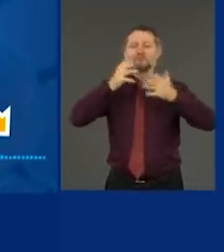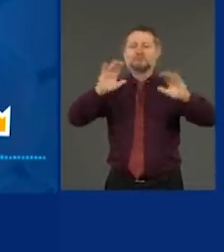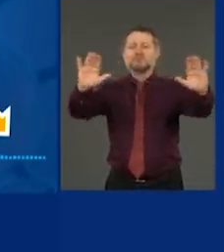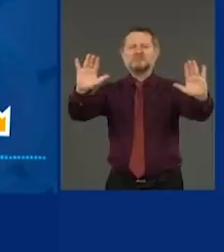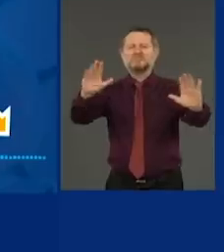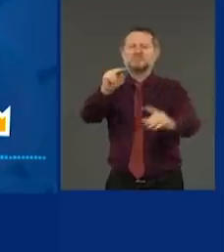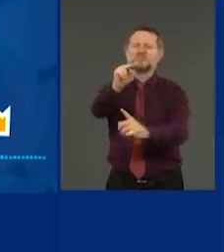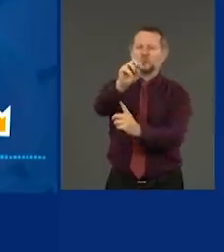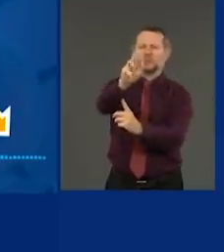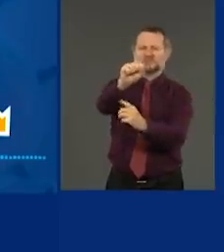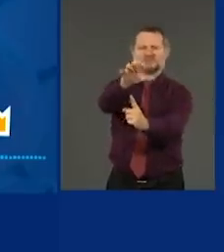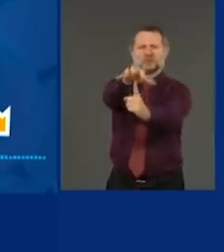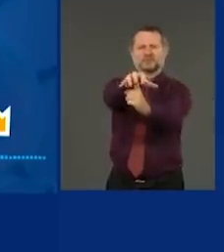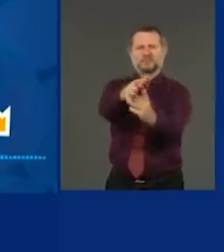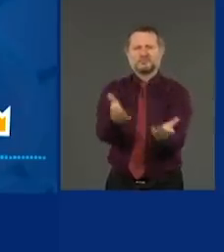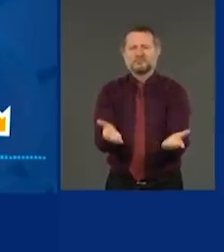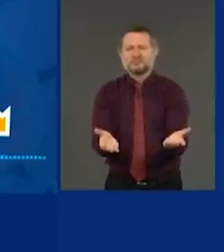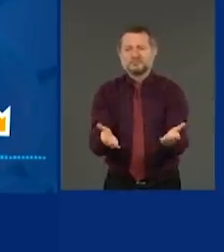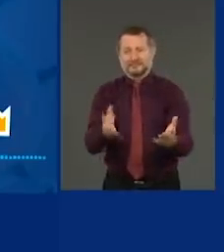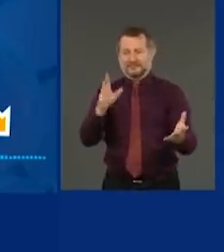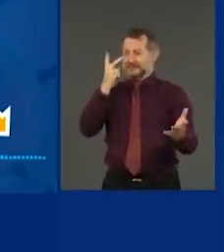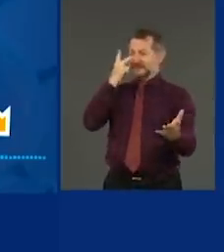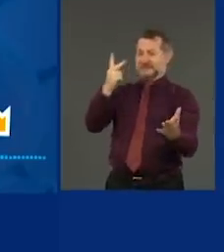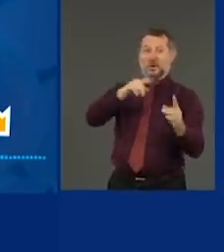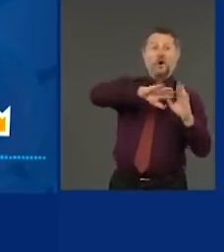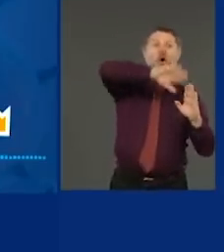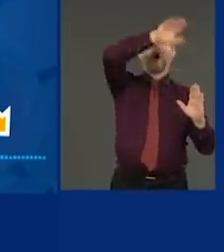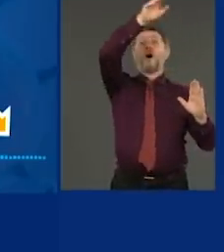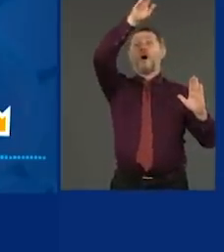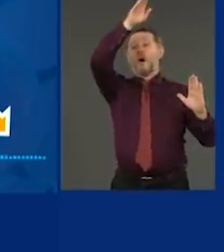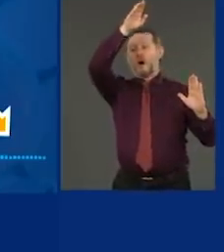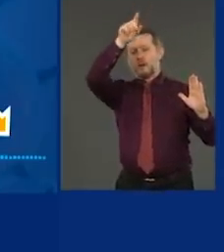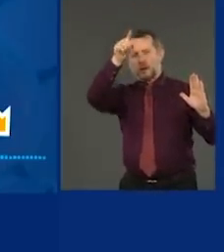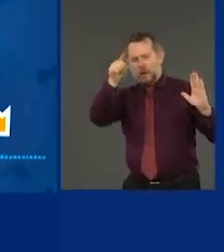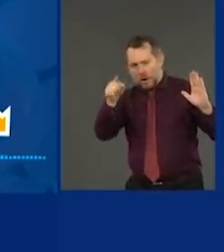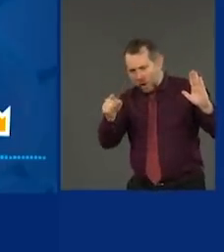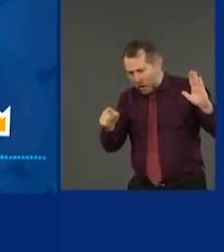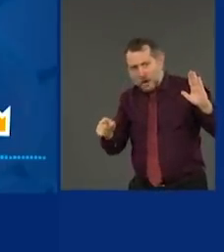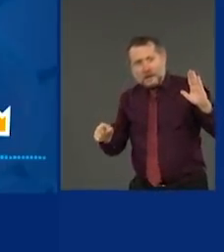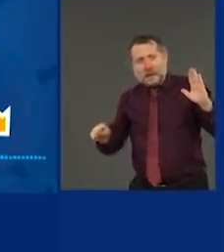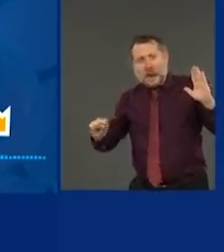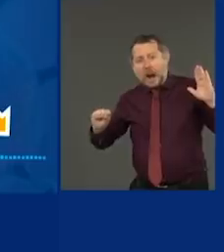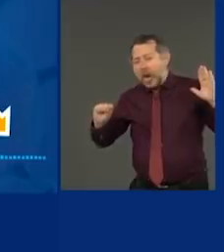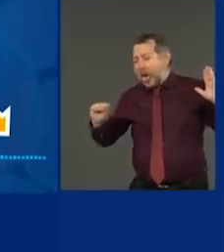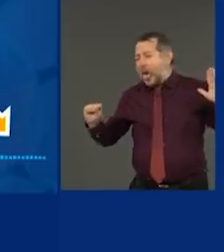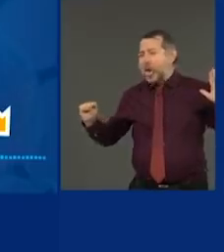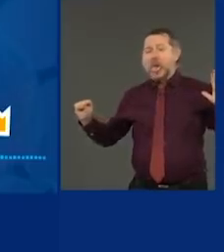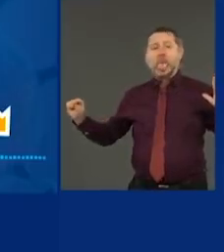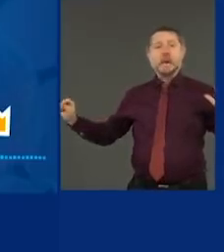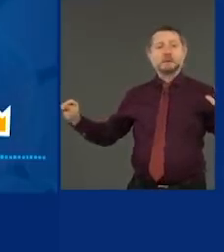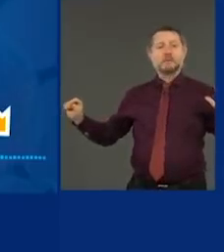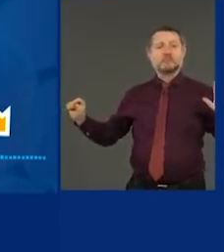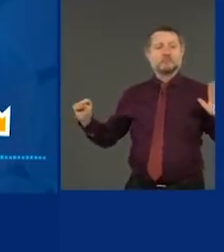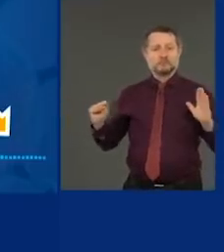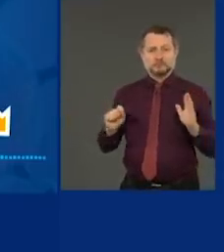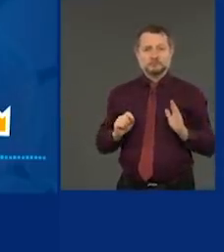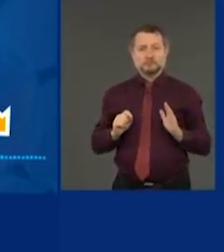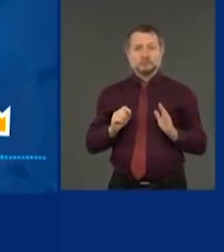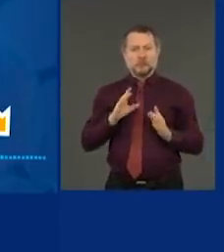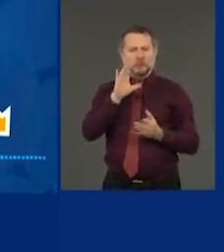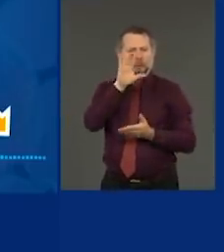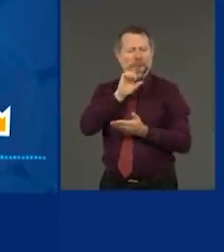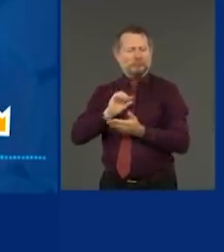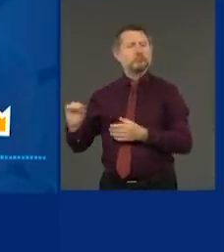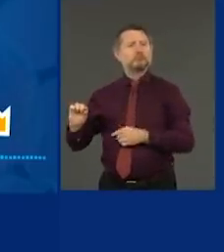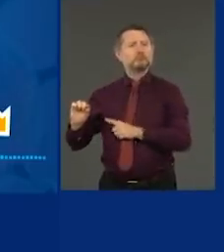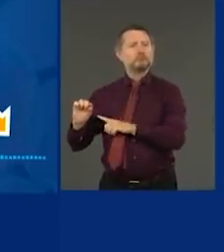the curve that we talk about, flattening of the curve, reducing the curve and then flattening of the